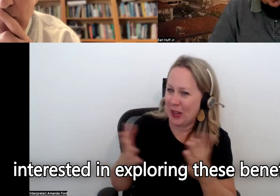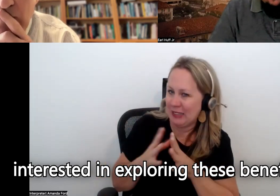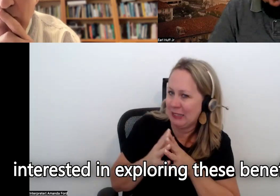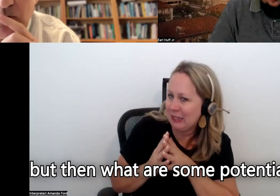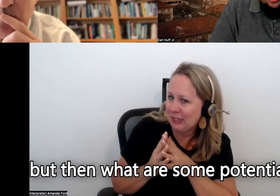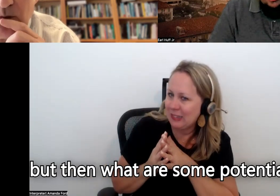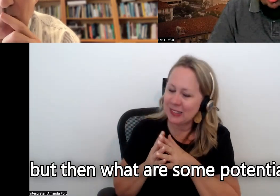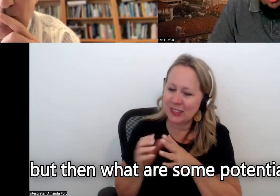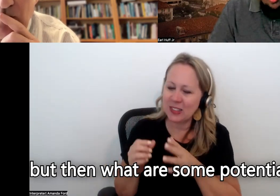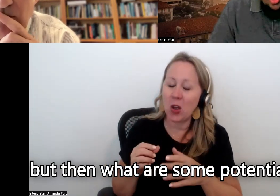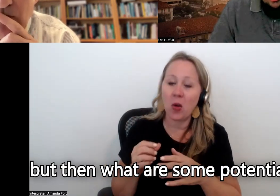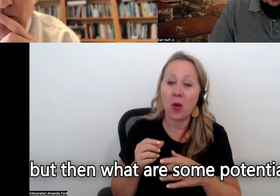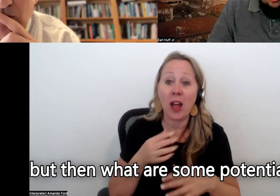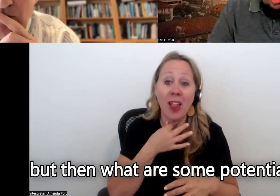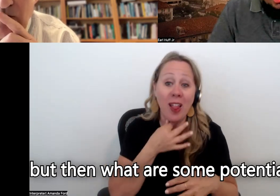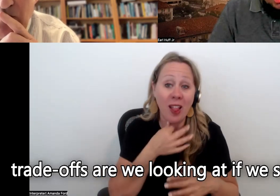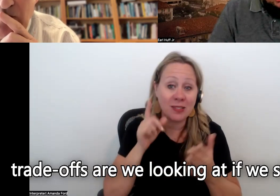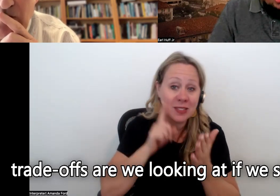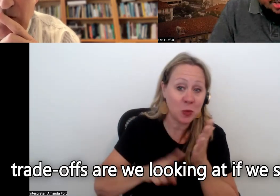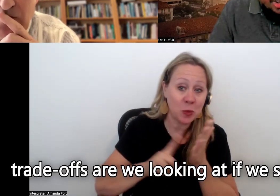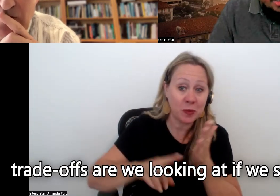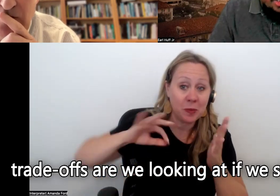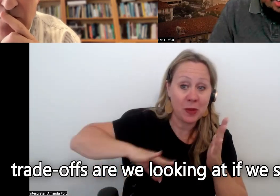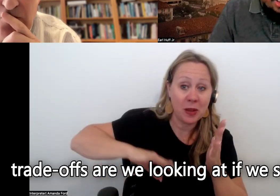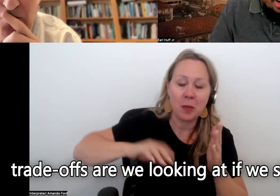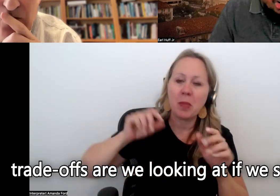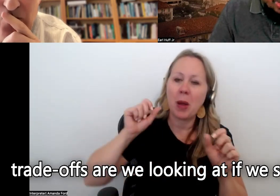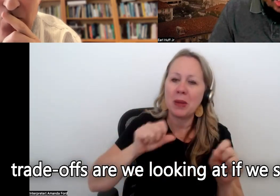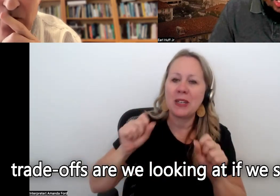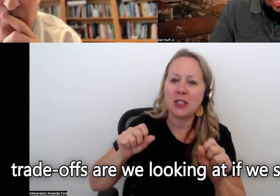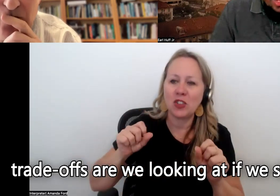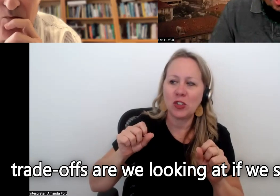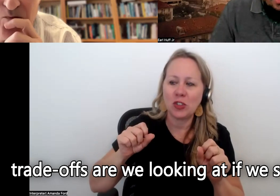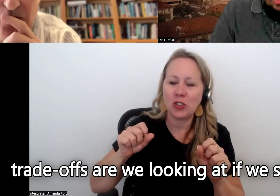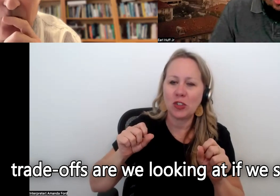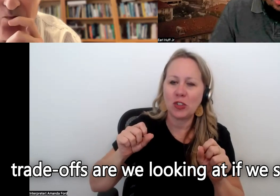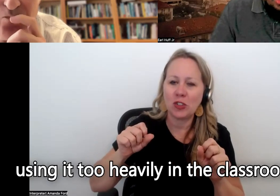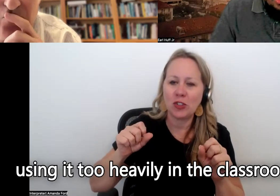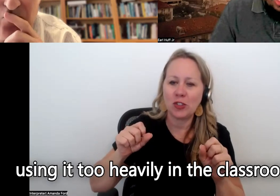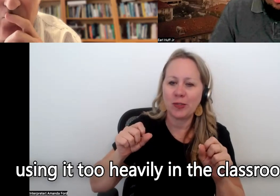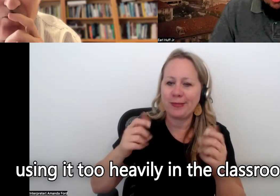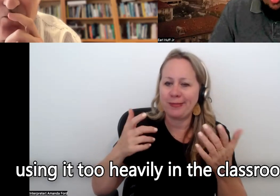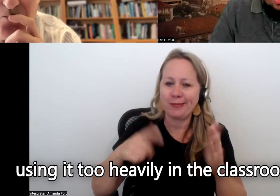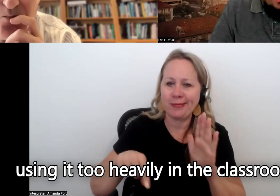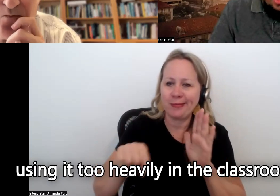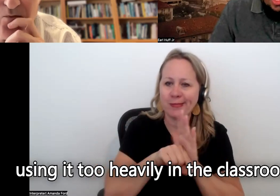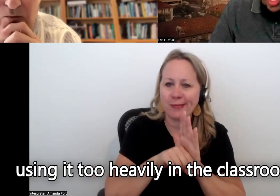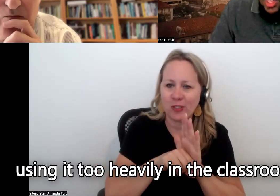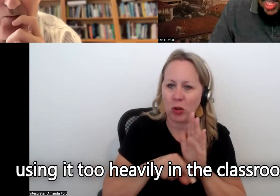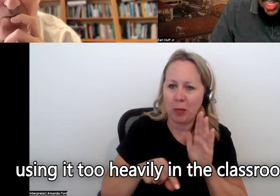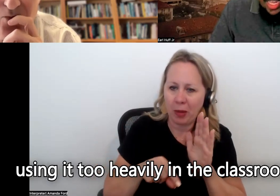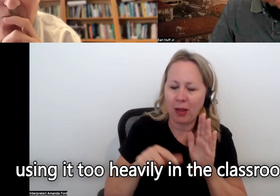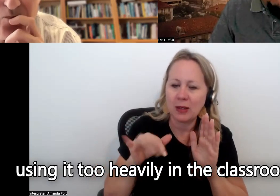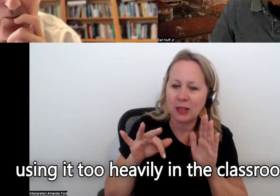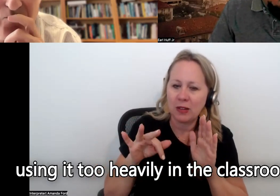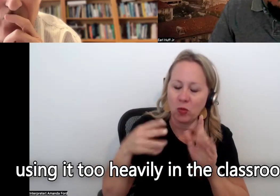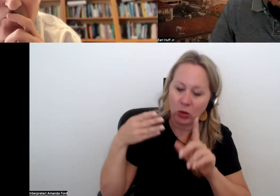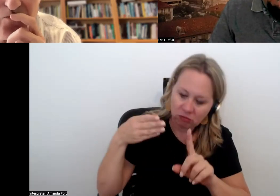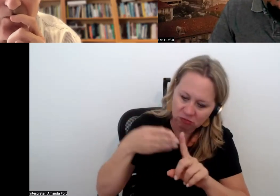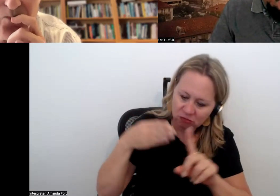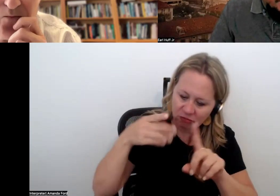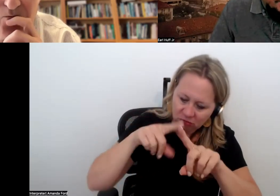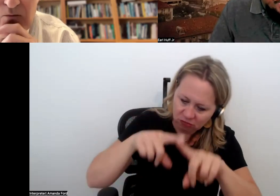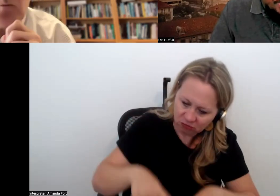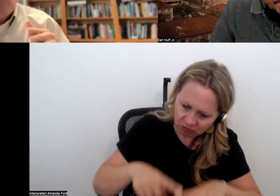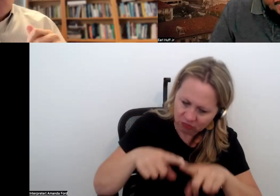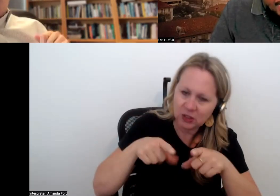these benefits, but then what are some potential trade-offs are we looking at if we start using it too heavily in the classroom?